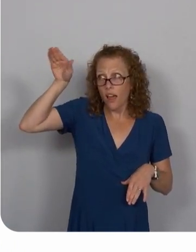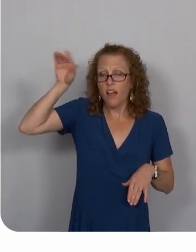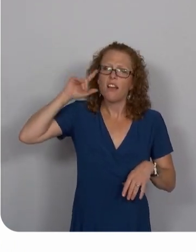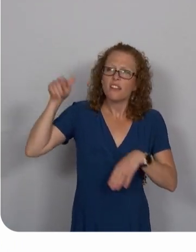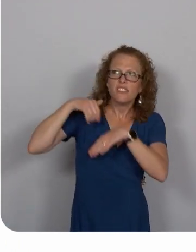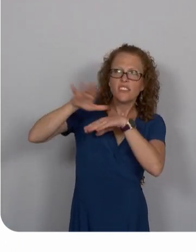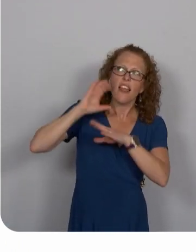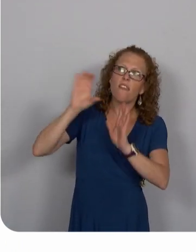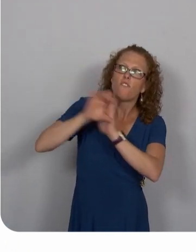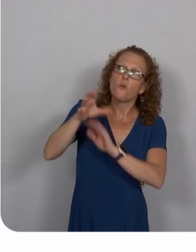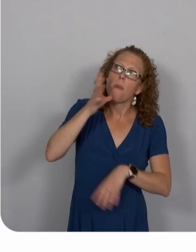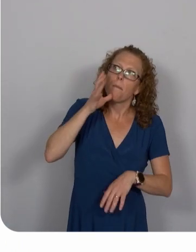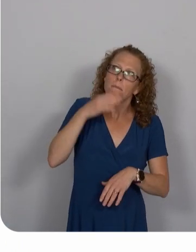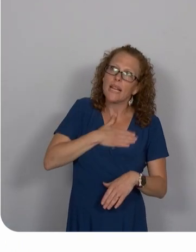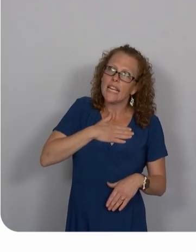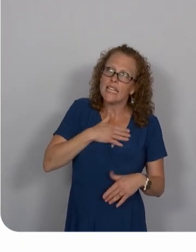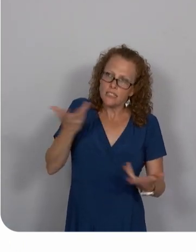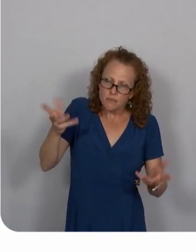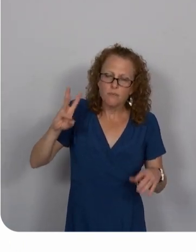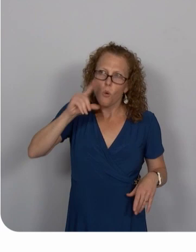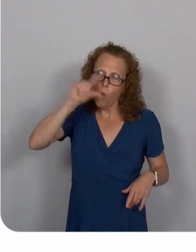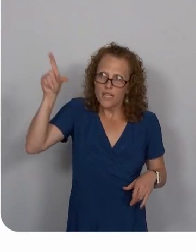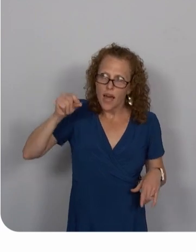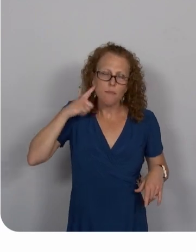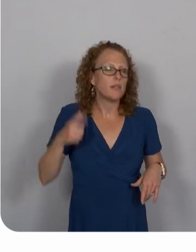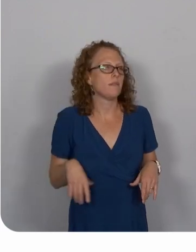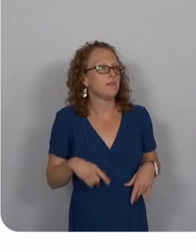photo to Mom on WhatsApp. Say cheese.